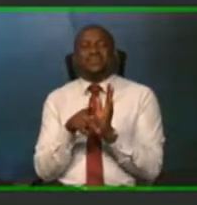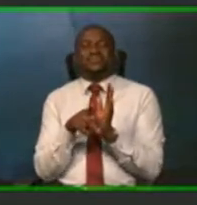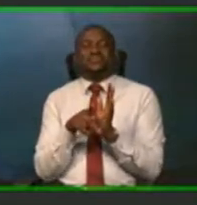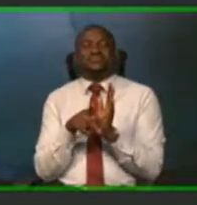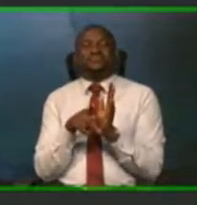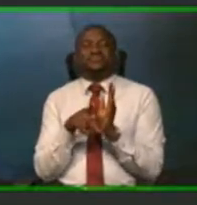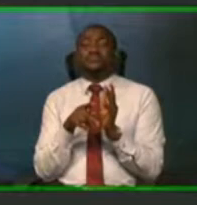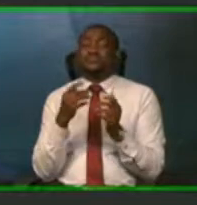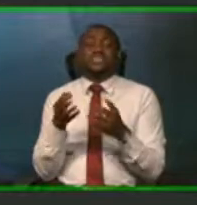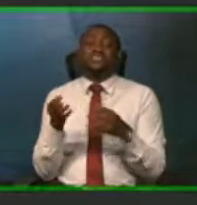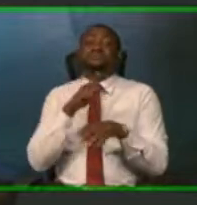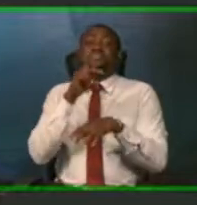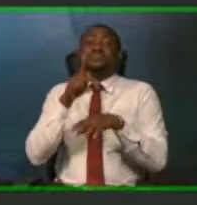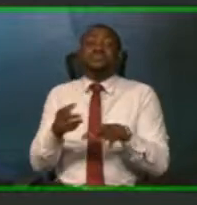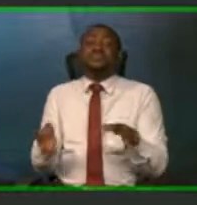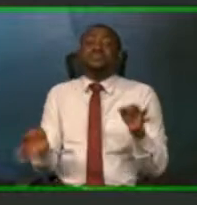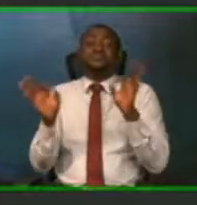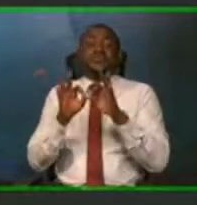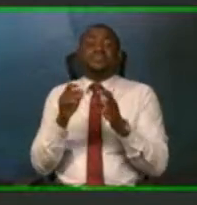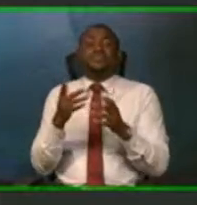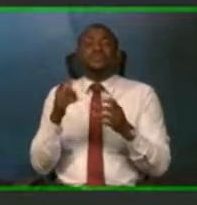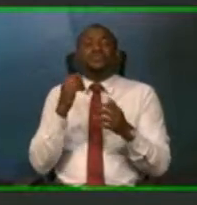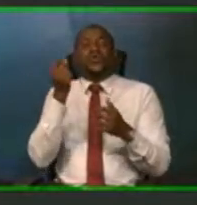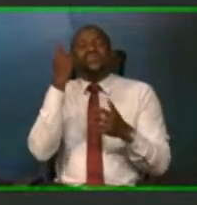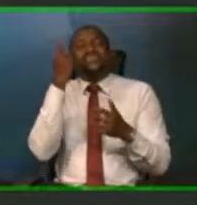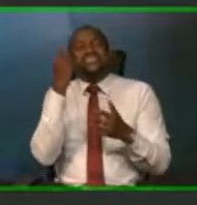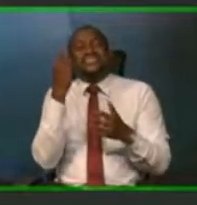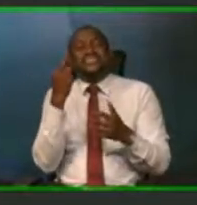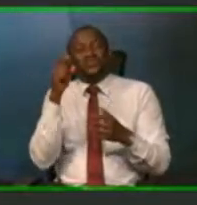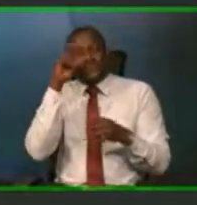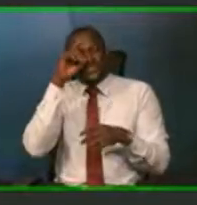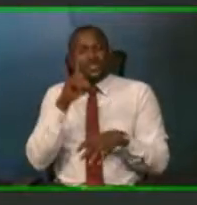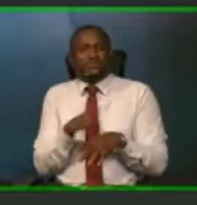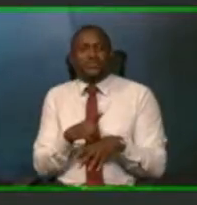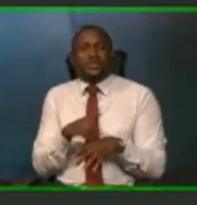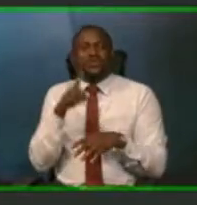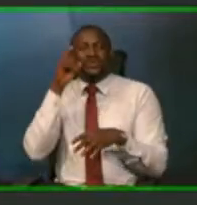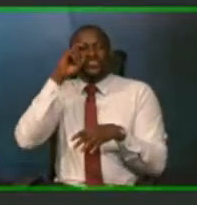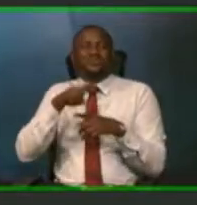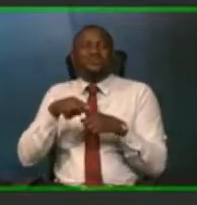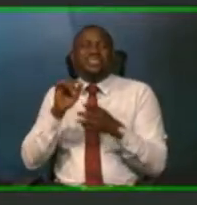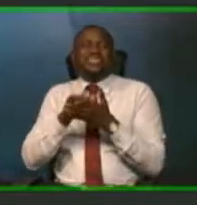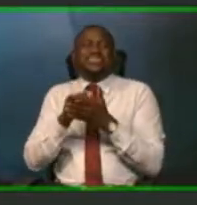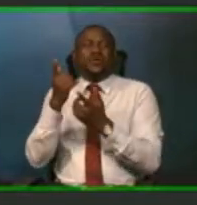accessing wisdom and understanding. The wisdom that comes from above.